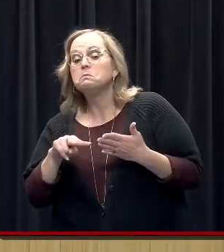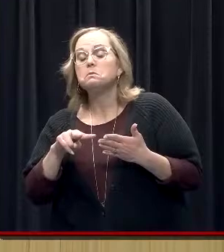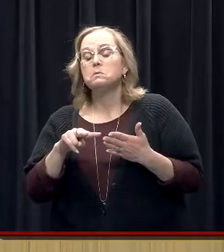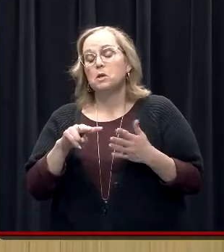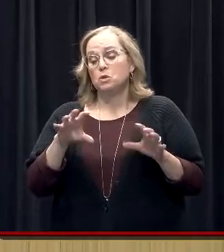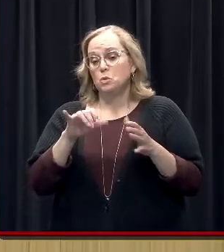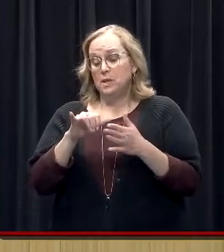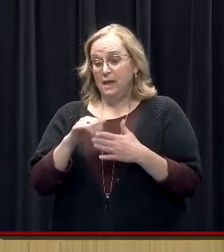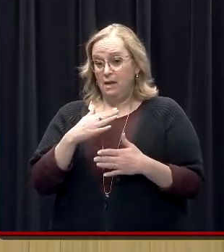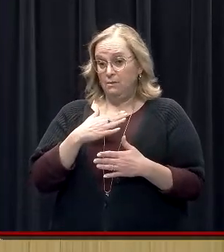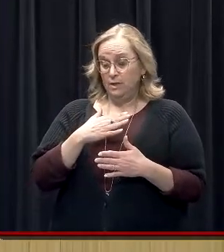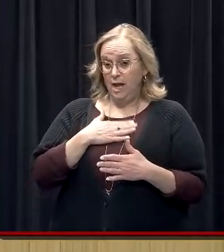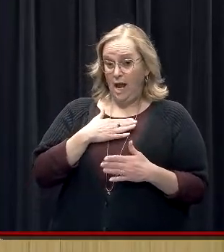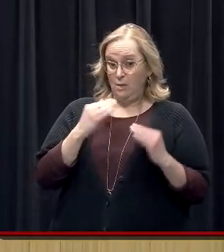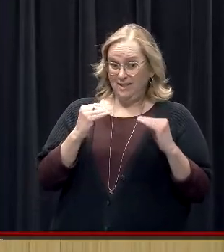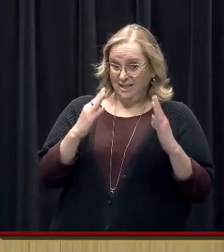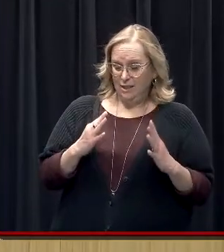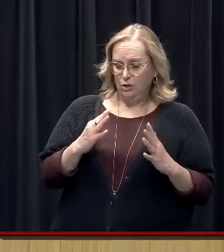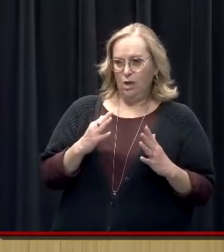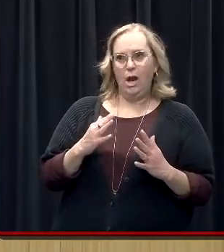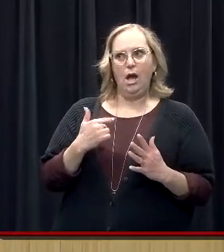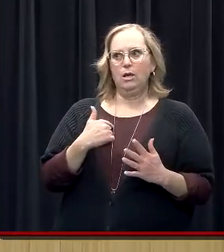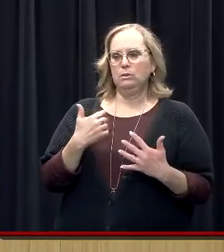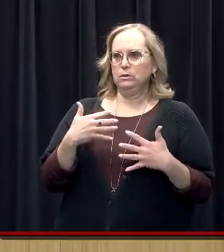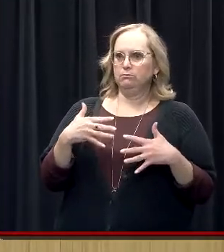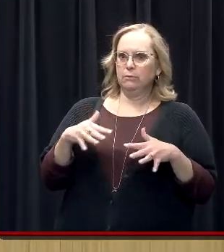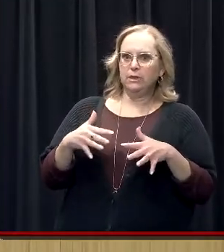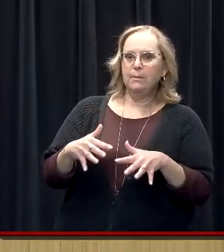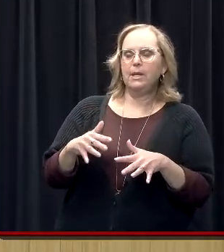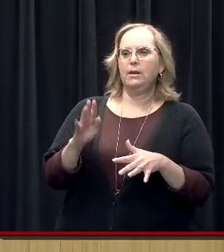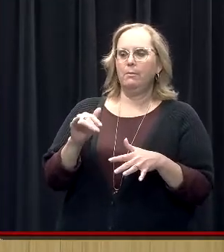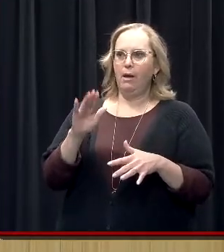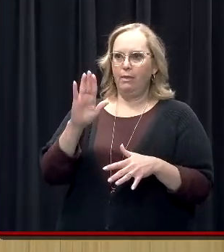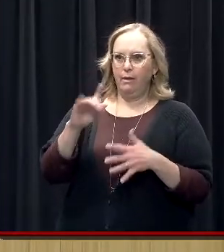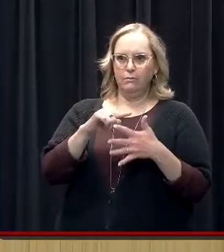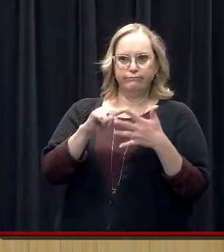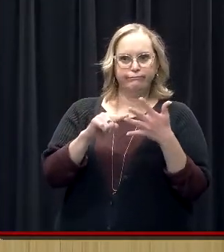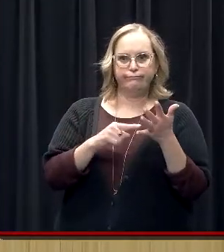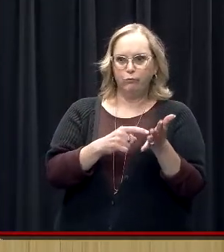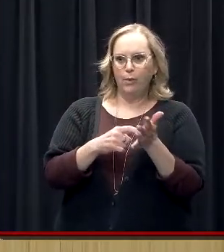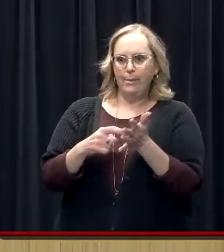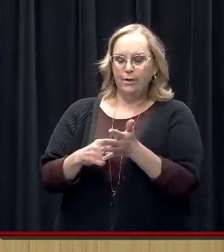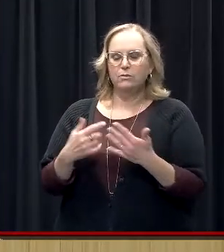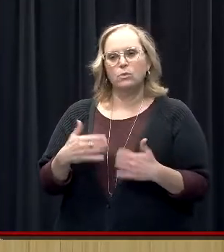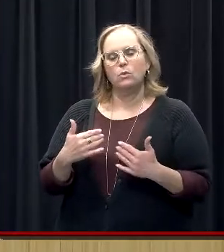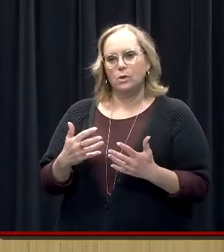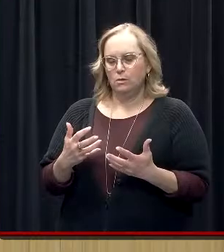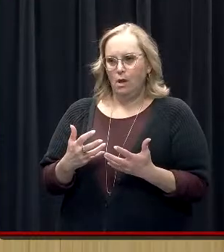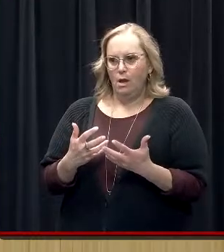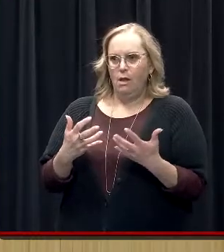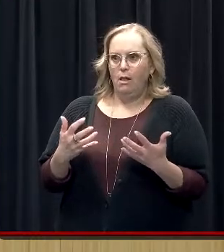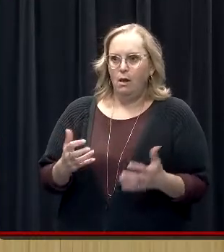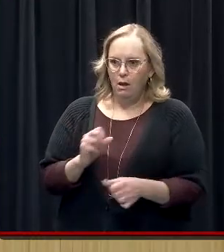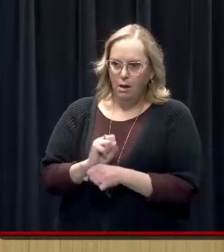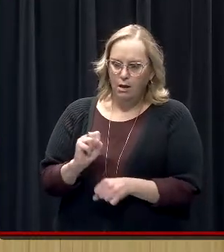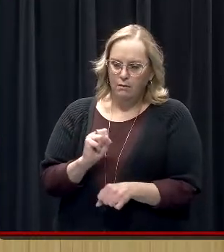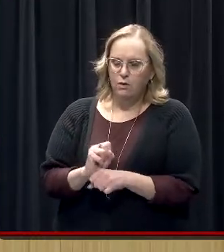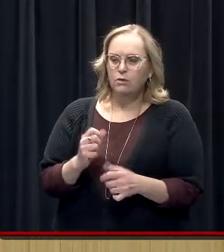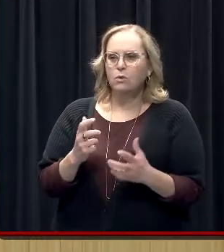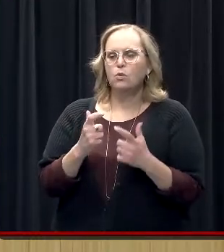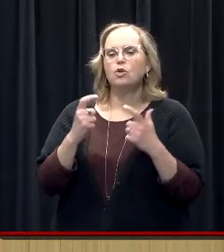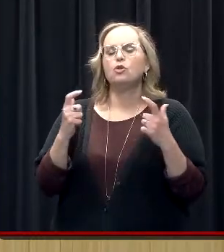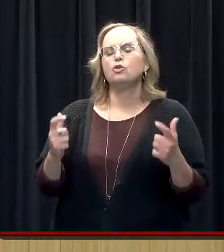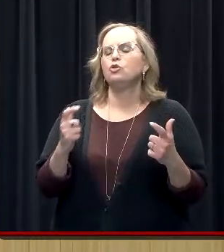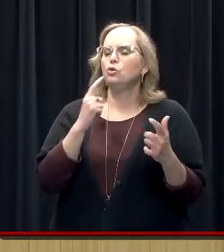very intimidated by the parameters. So it is a heavy lift. So huge kudos to those who got it for the first time,